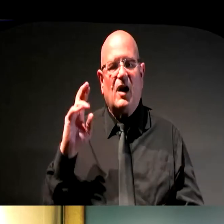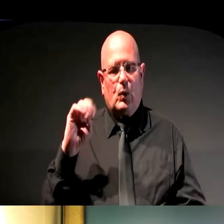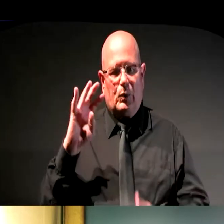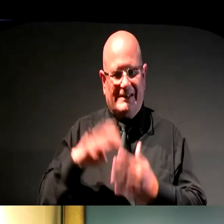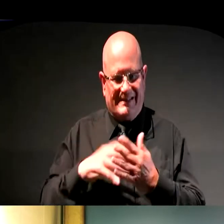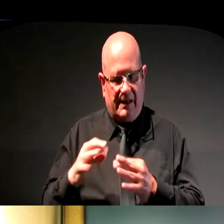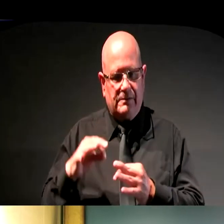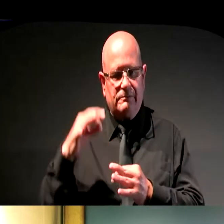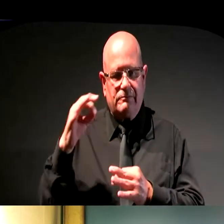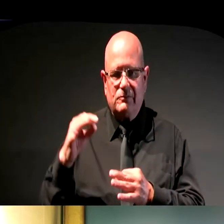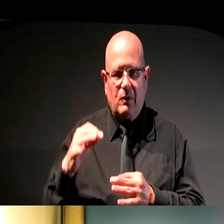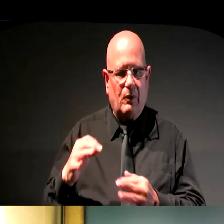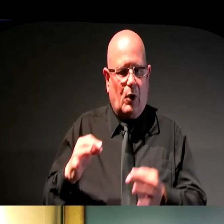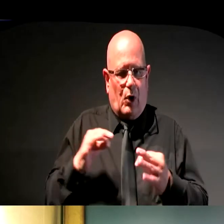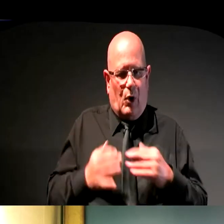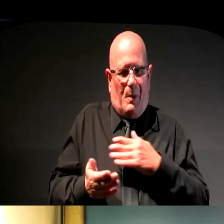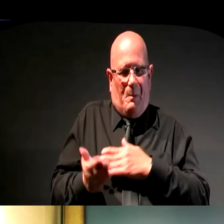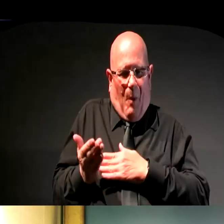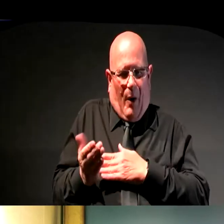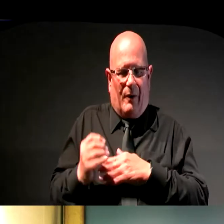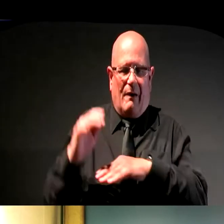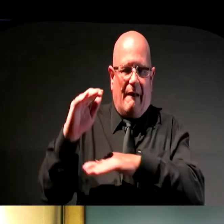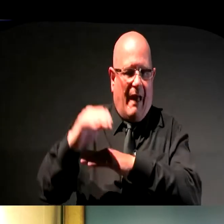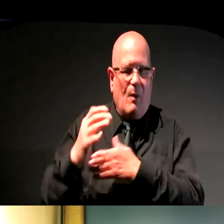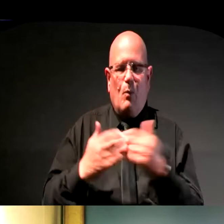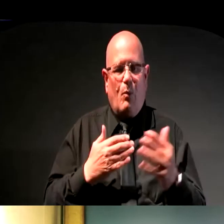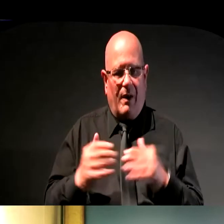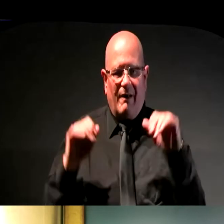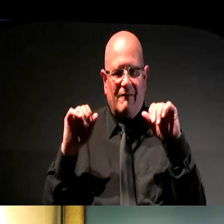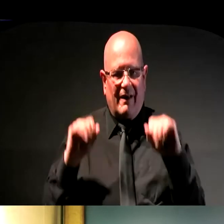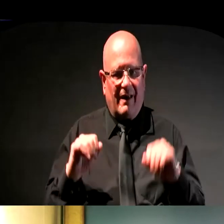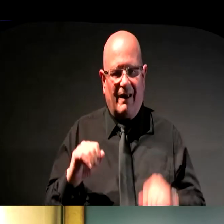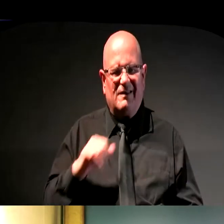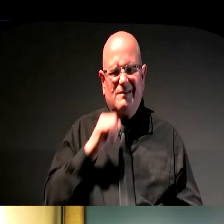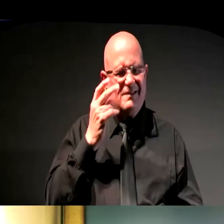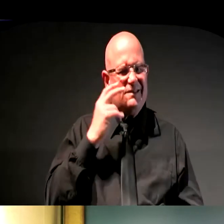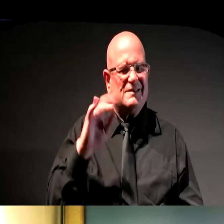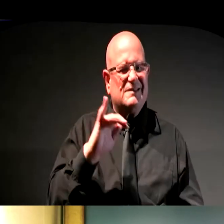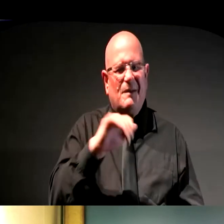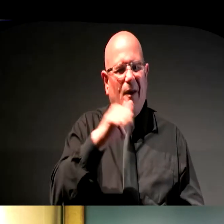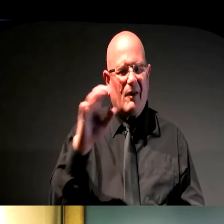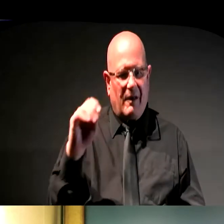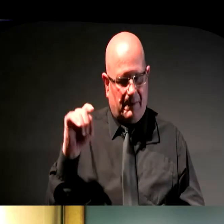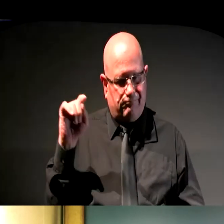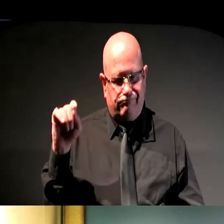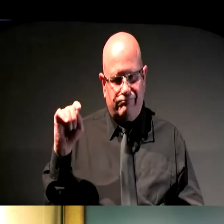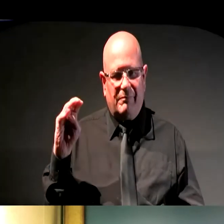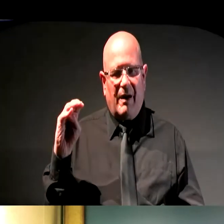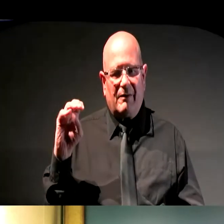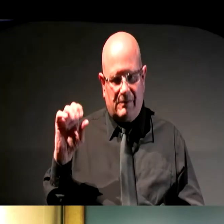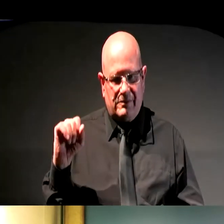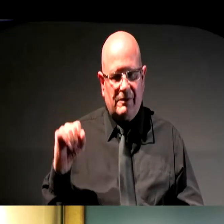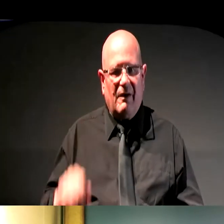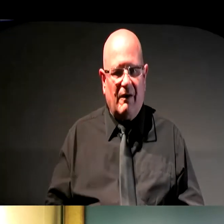early in the morning or late at night. And it's just something that I haven't seen everywhere. So as much as there's programs specifically to support people